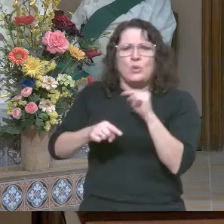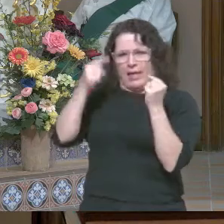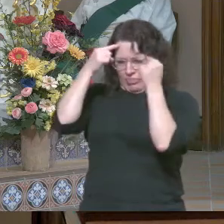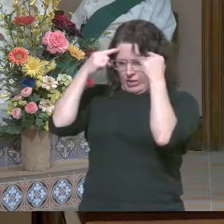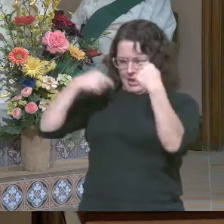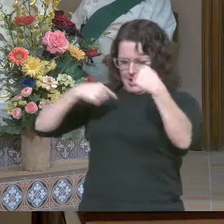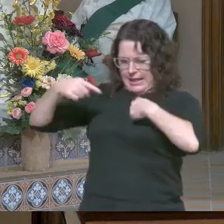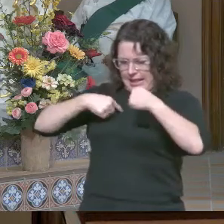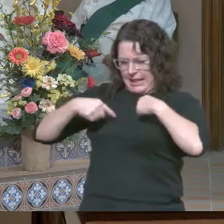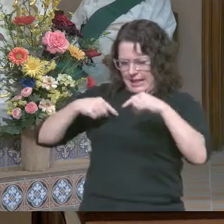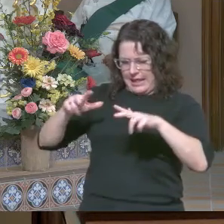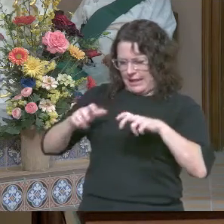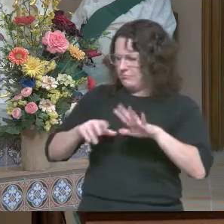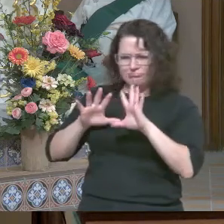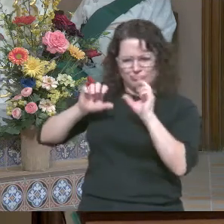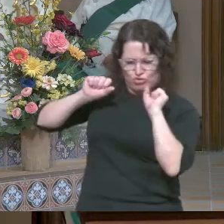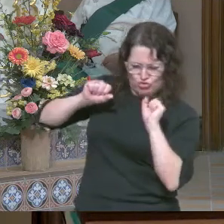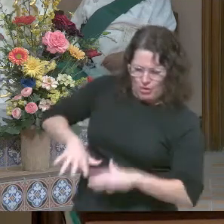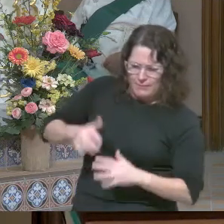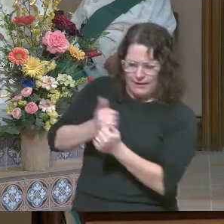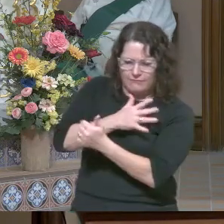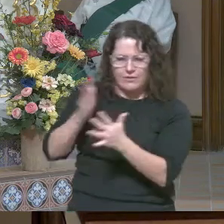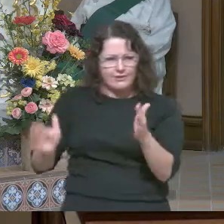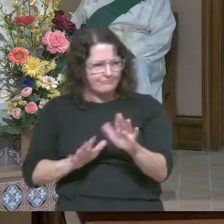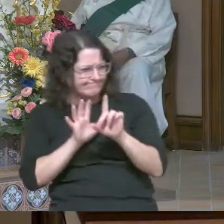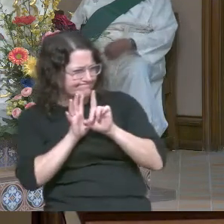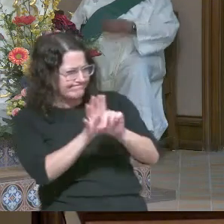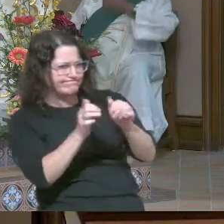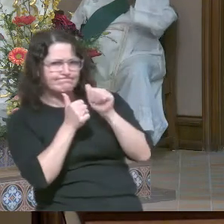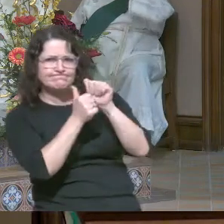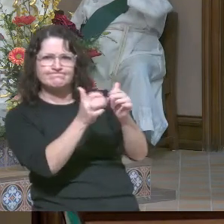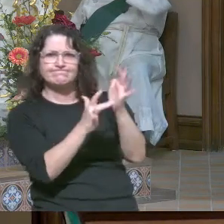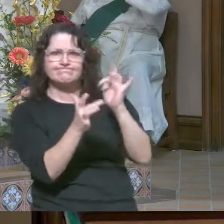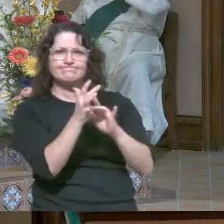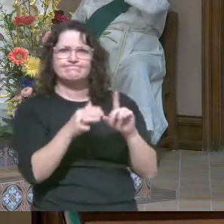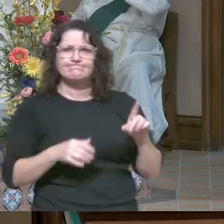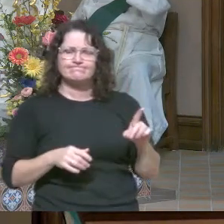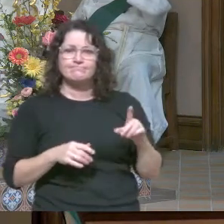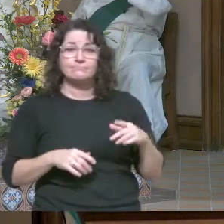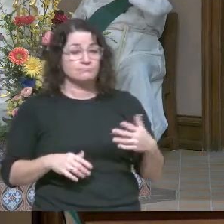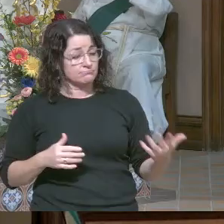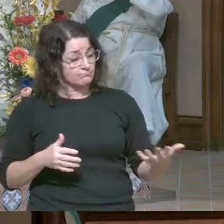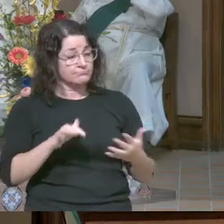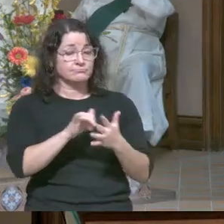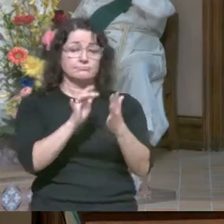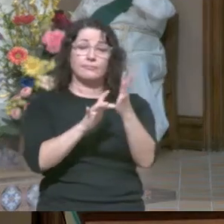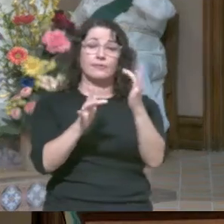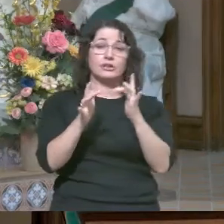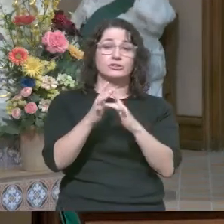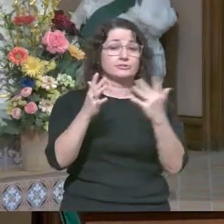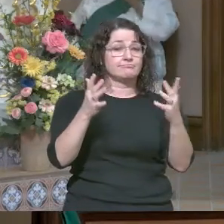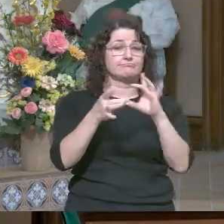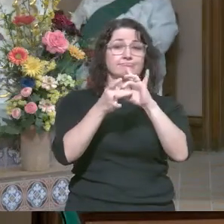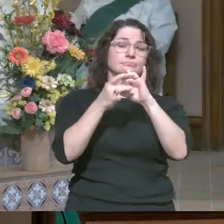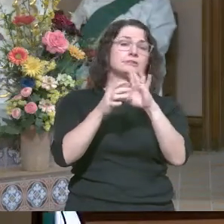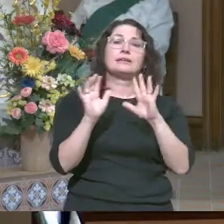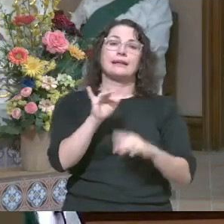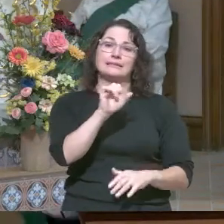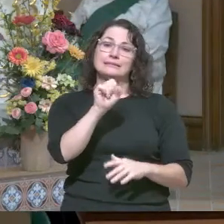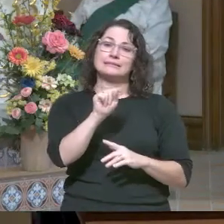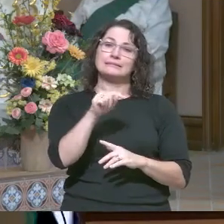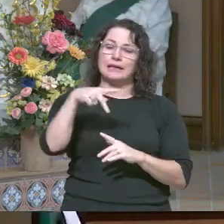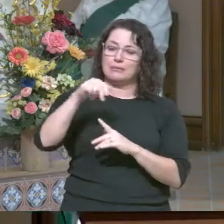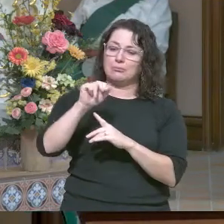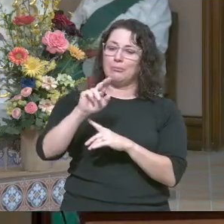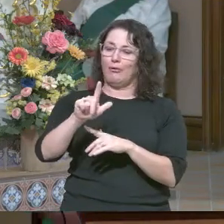And of course, this is what Jesus does. He's there at the will of the Father to come among us. As St. Paul says,